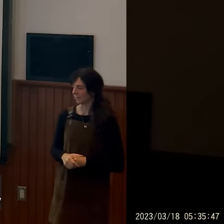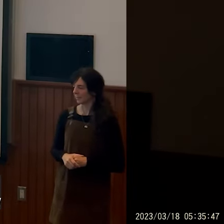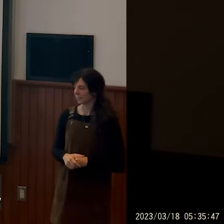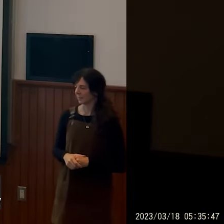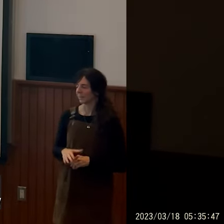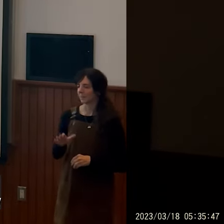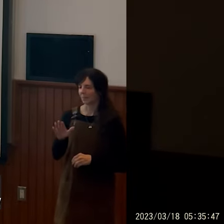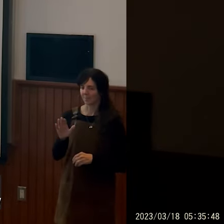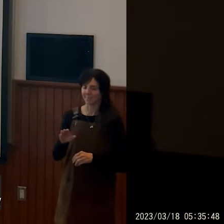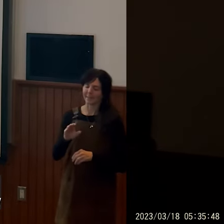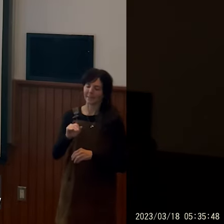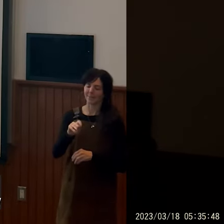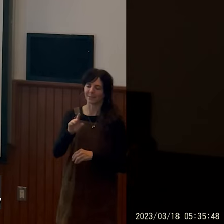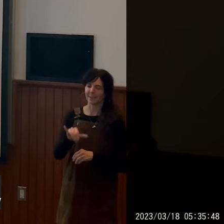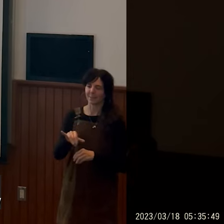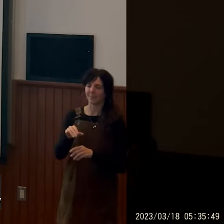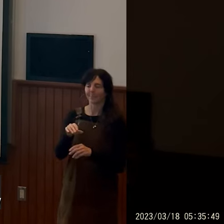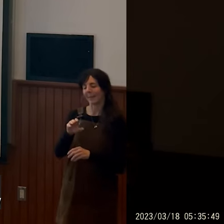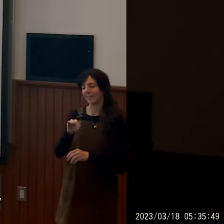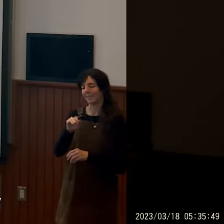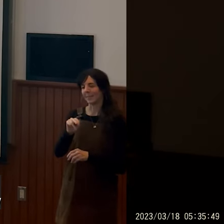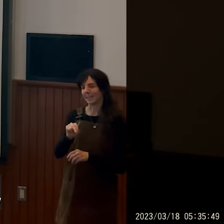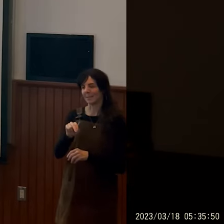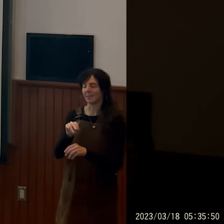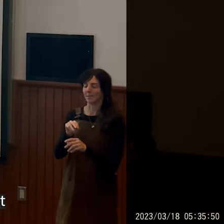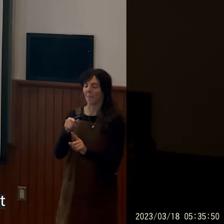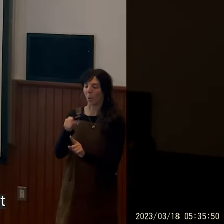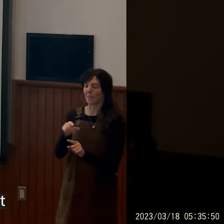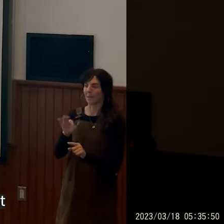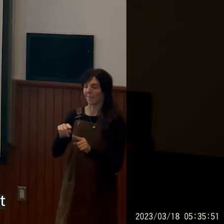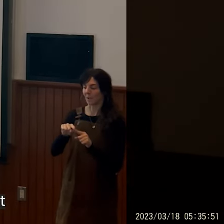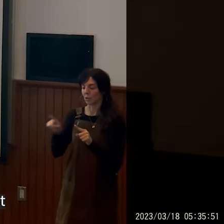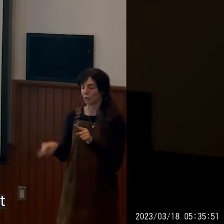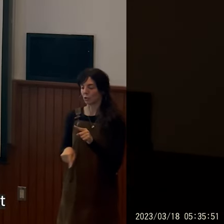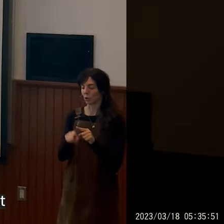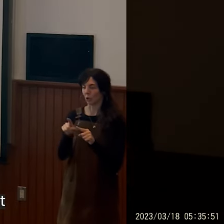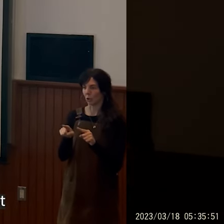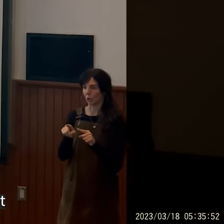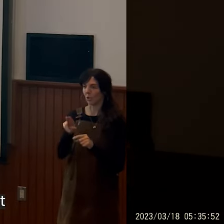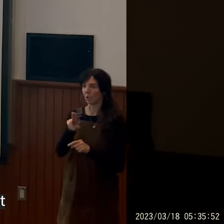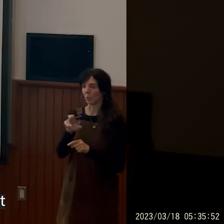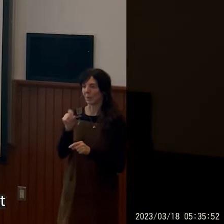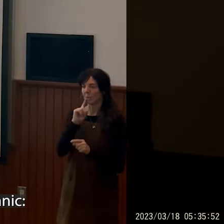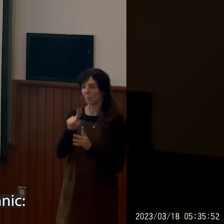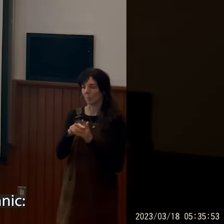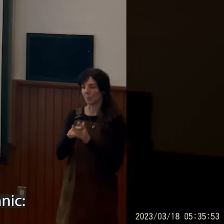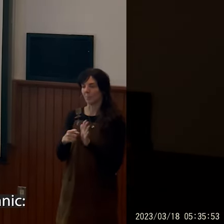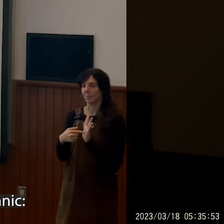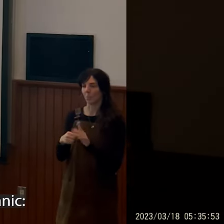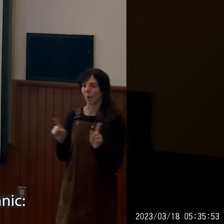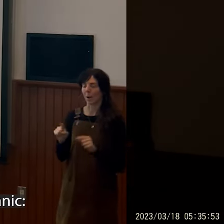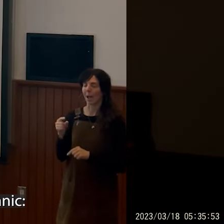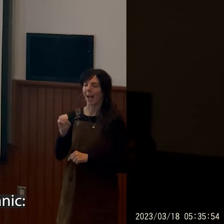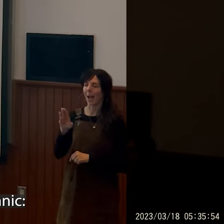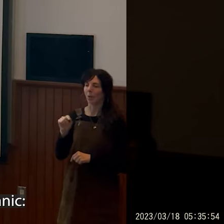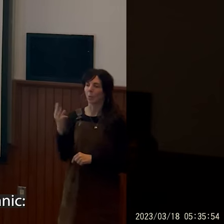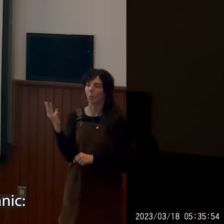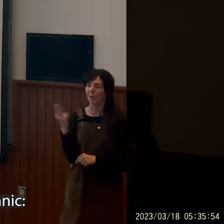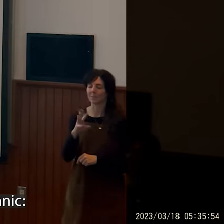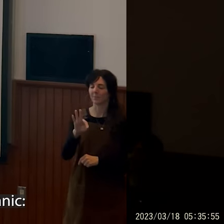Circle. Maybe you saw it, I don't know. But it's US premiering at Outfest Fusion this